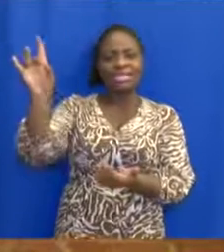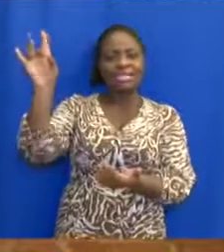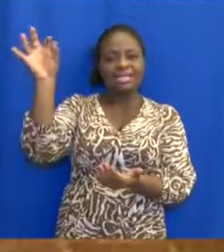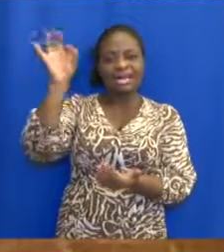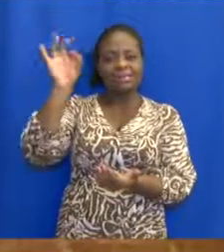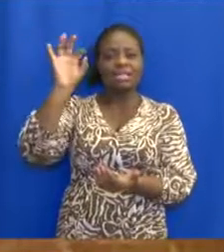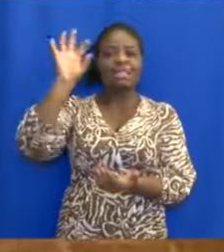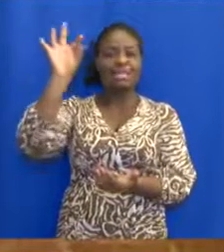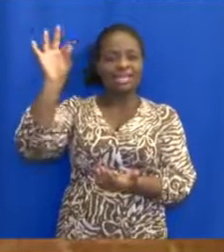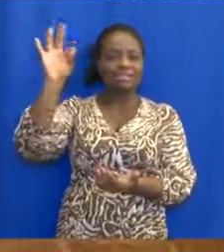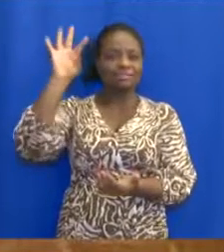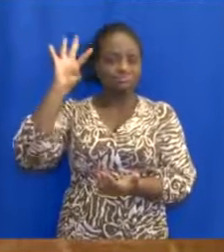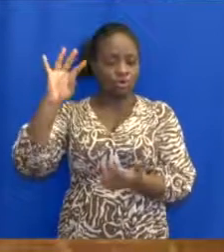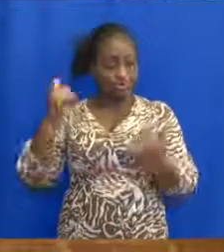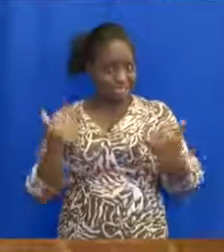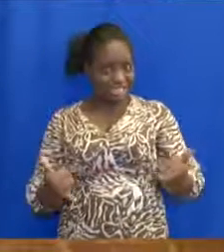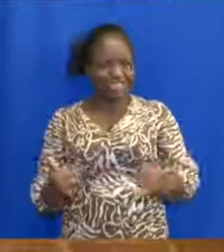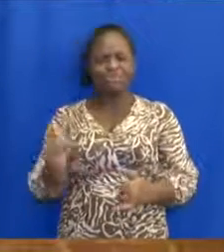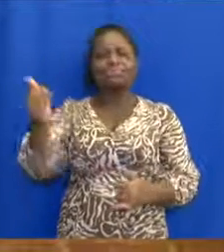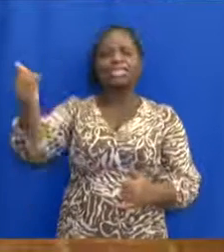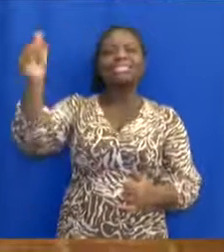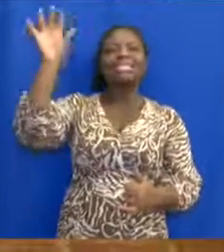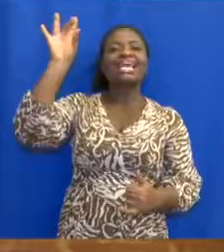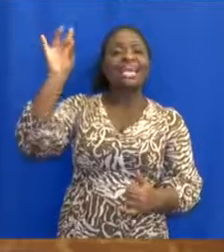12,994. Today is